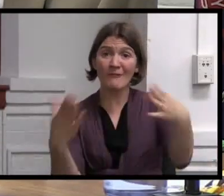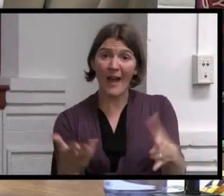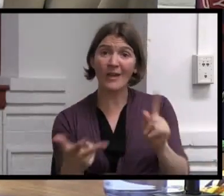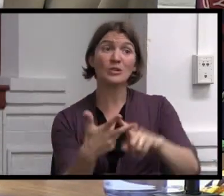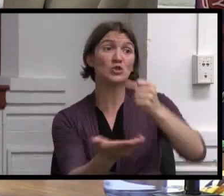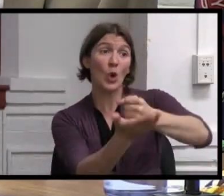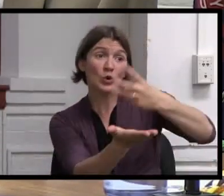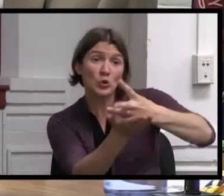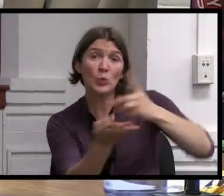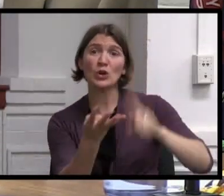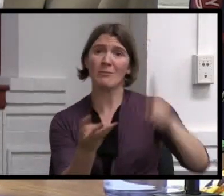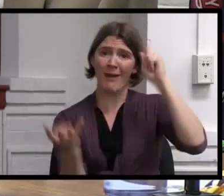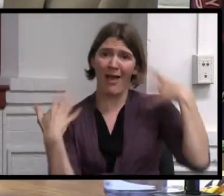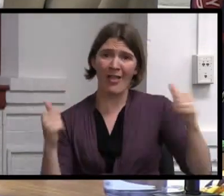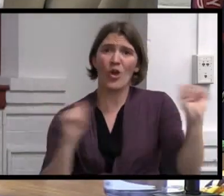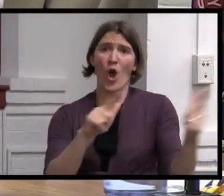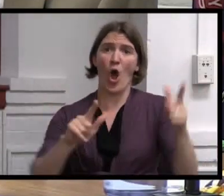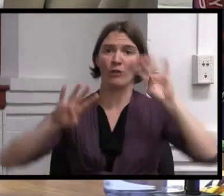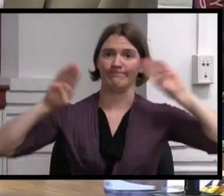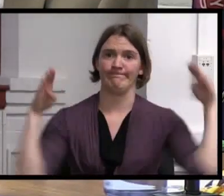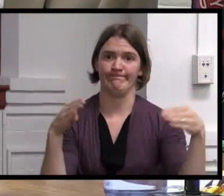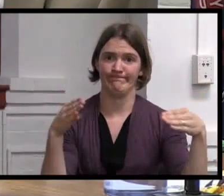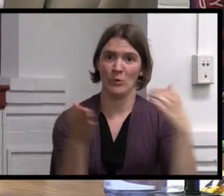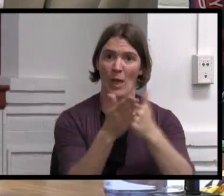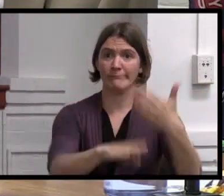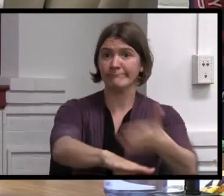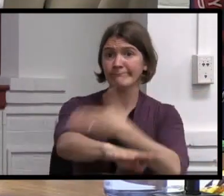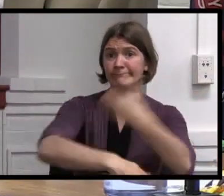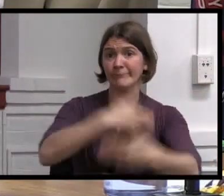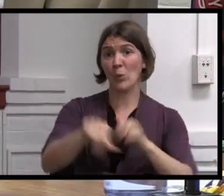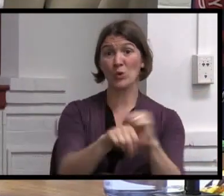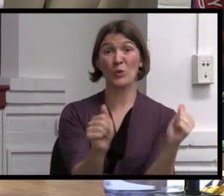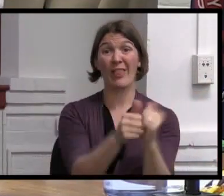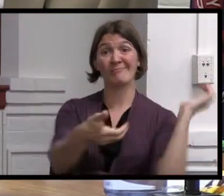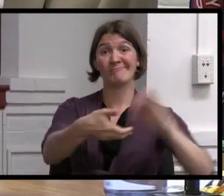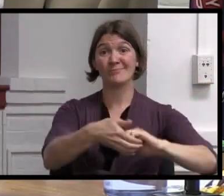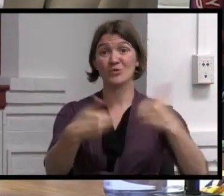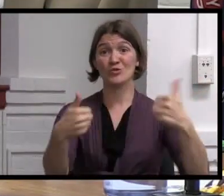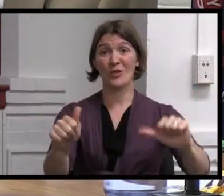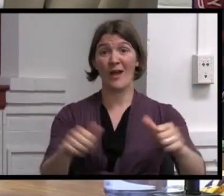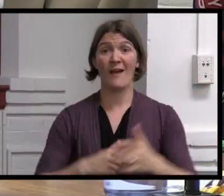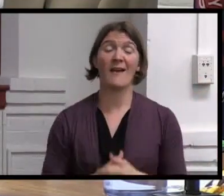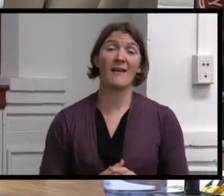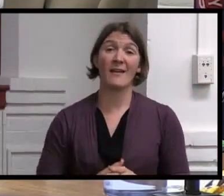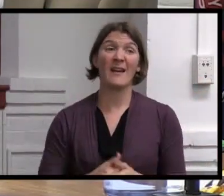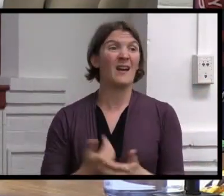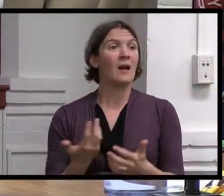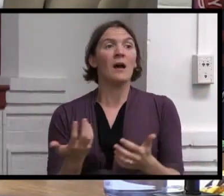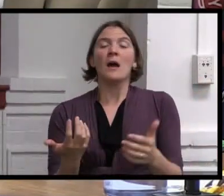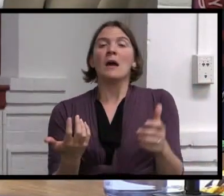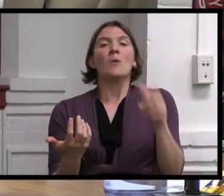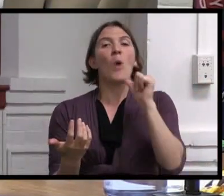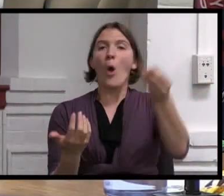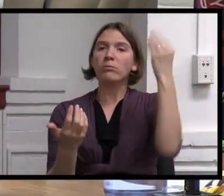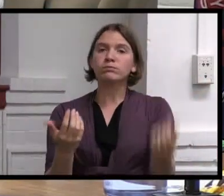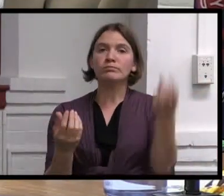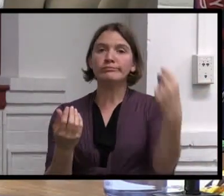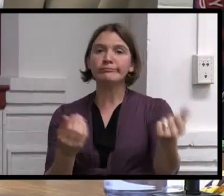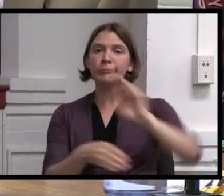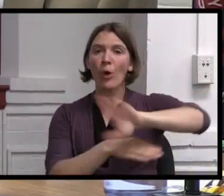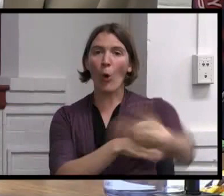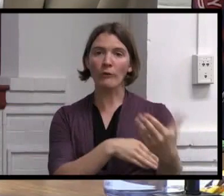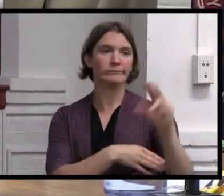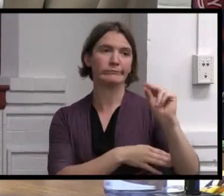social service agencies that are all working on this issue together. And it's not going to be, it's not something that's easy